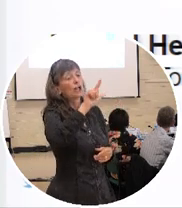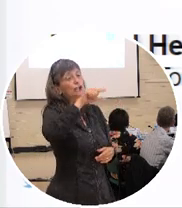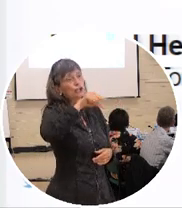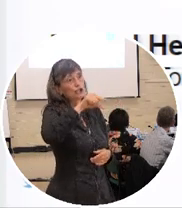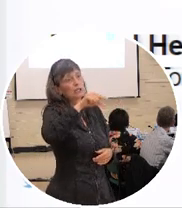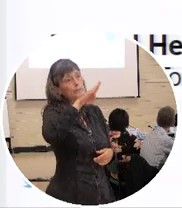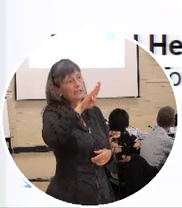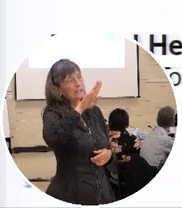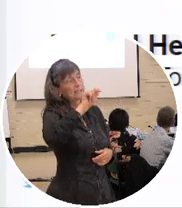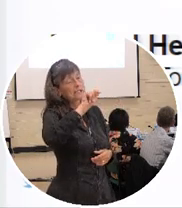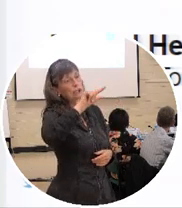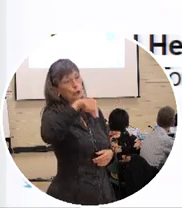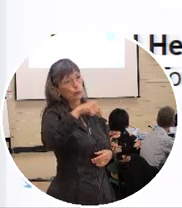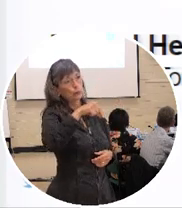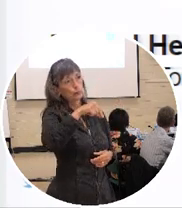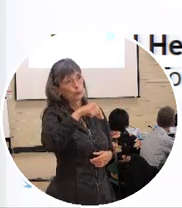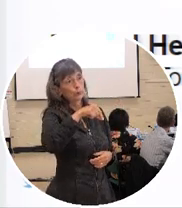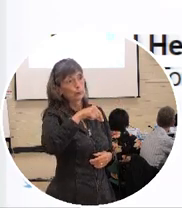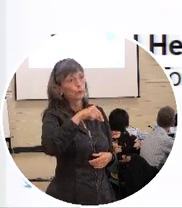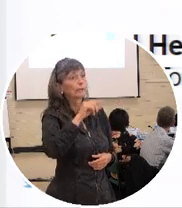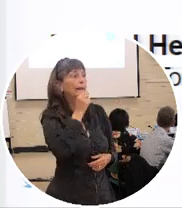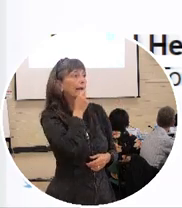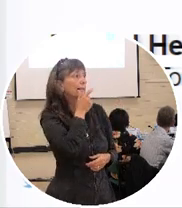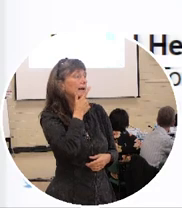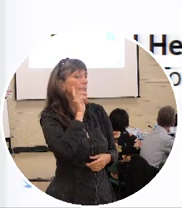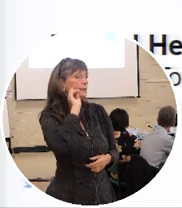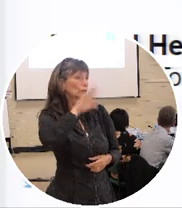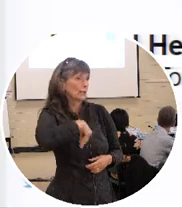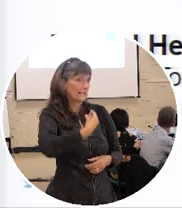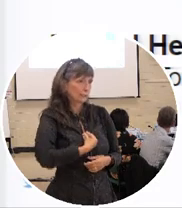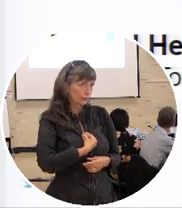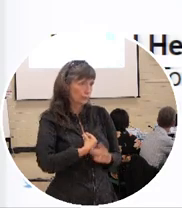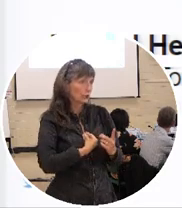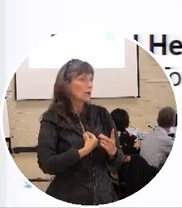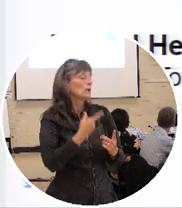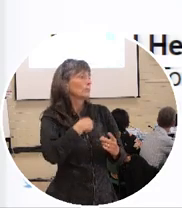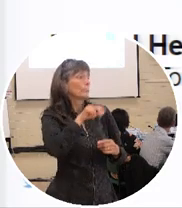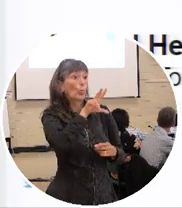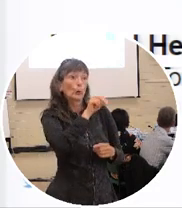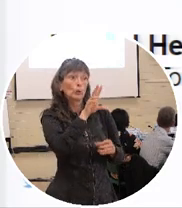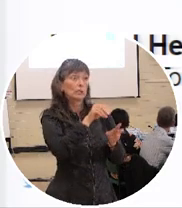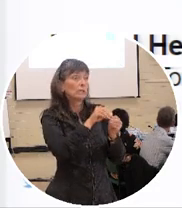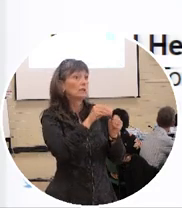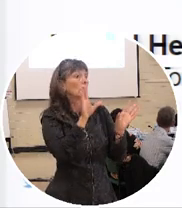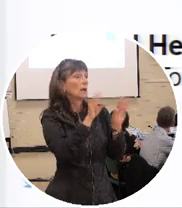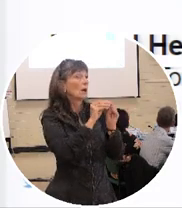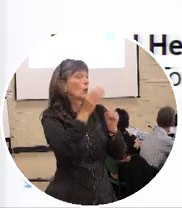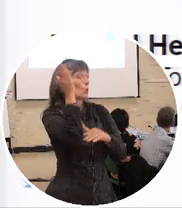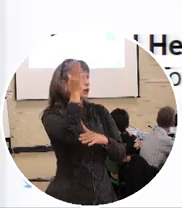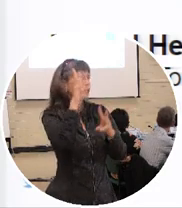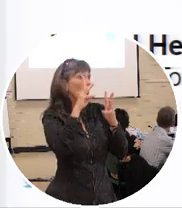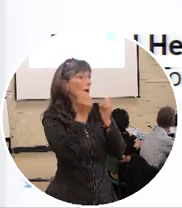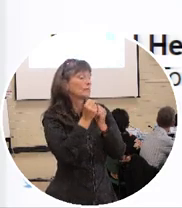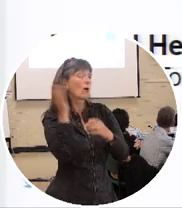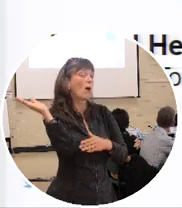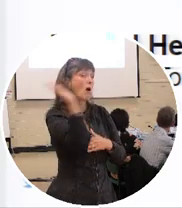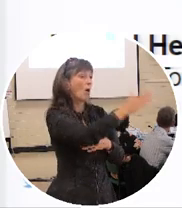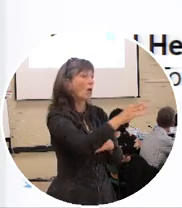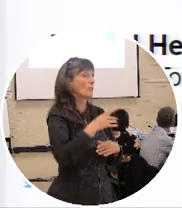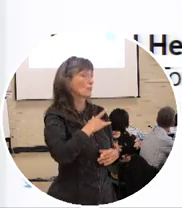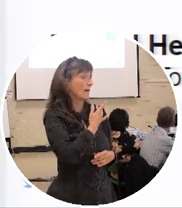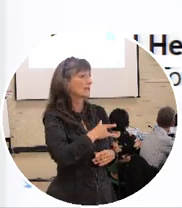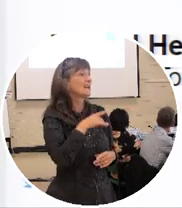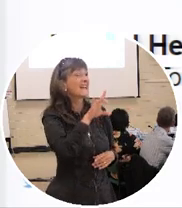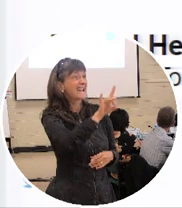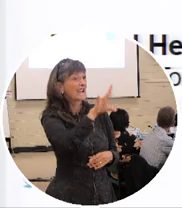awareness, rights, a number of supporting lesson plans. We've had 30 sessions across the province with